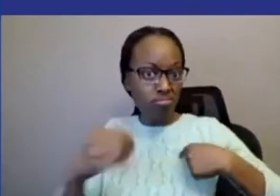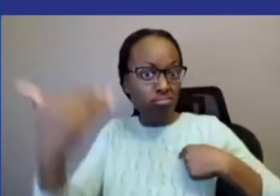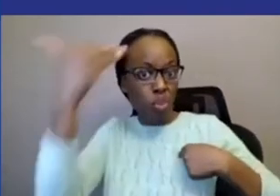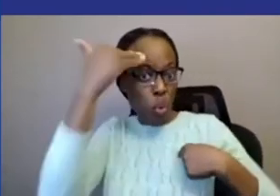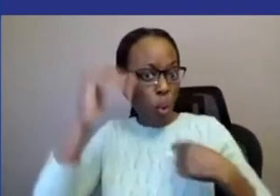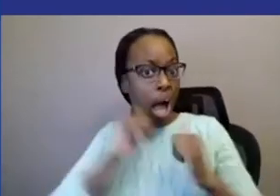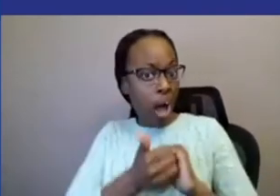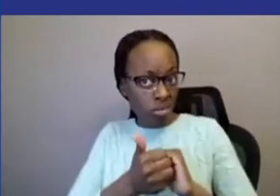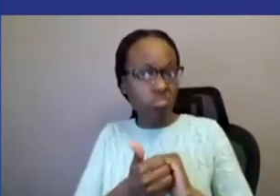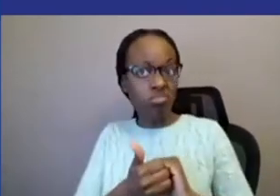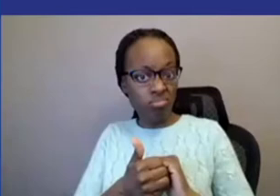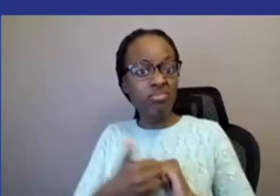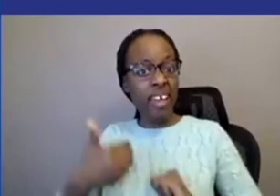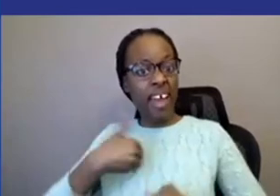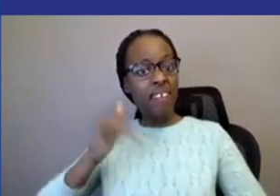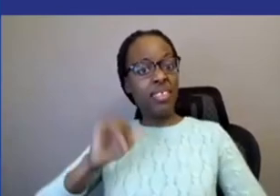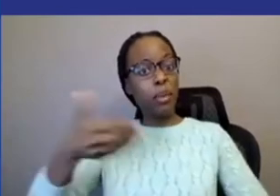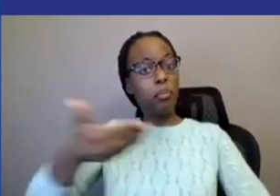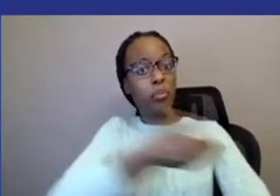project.